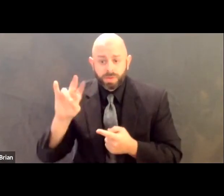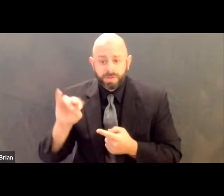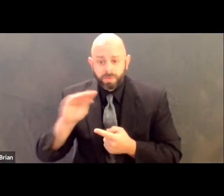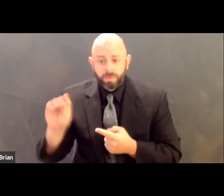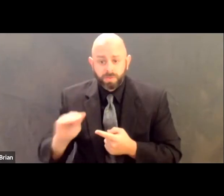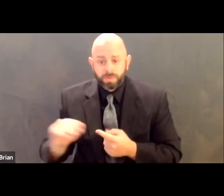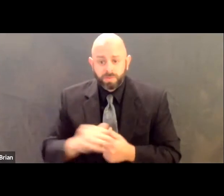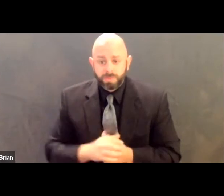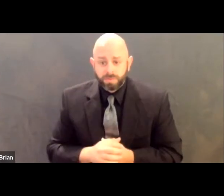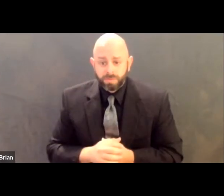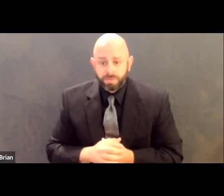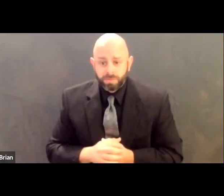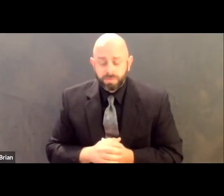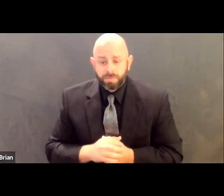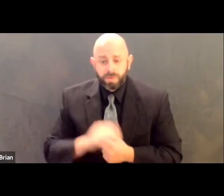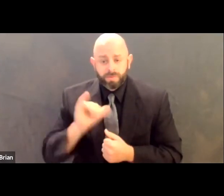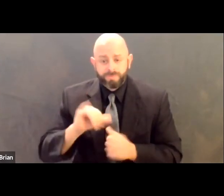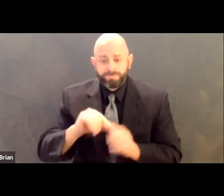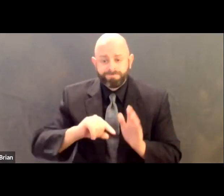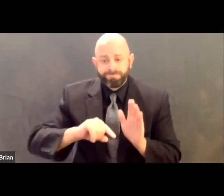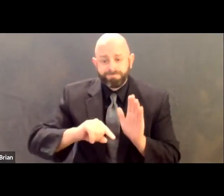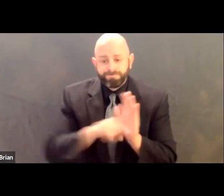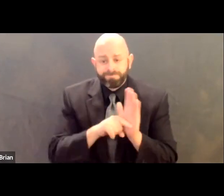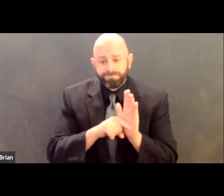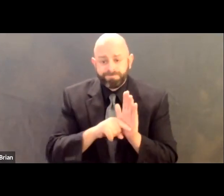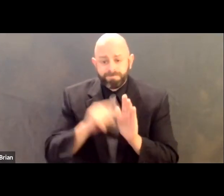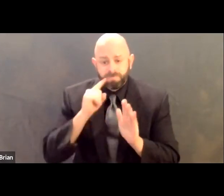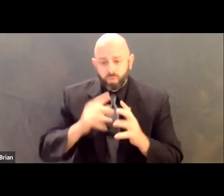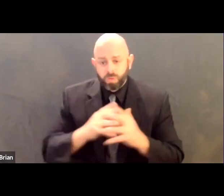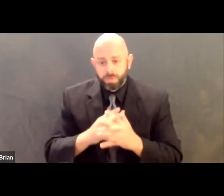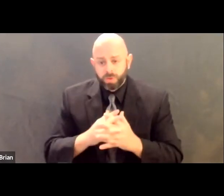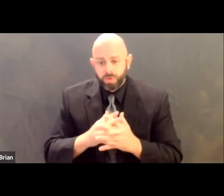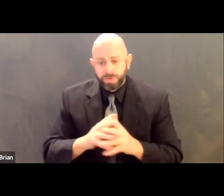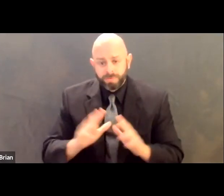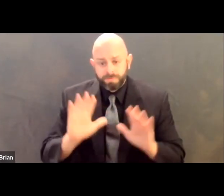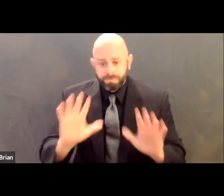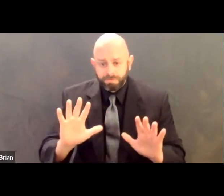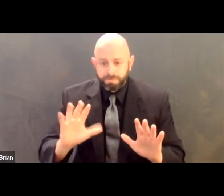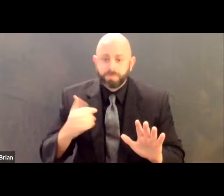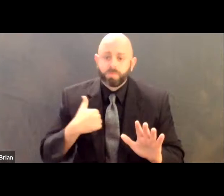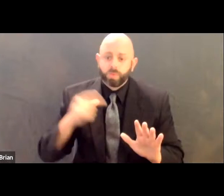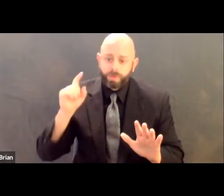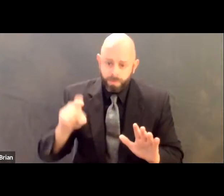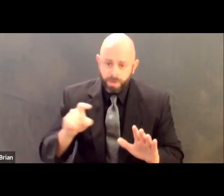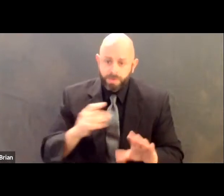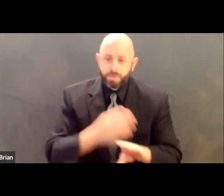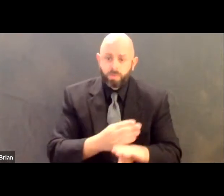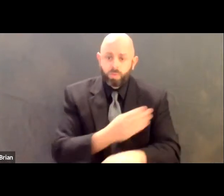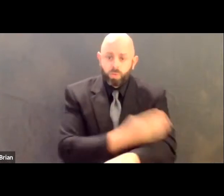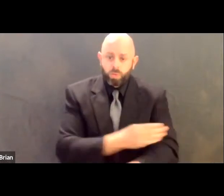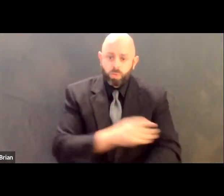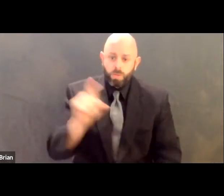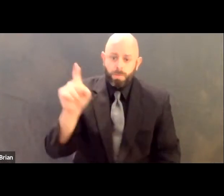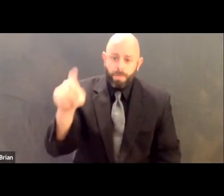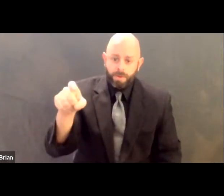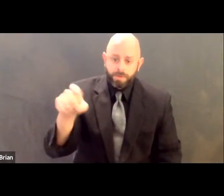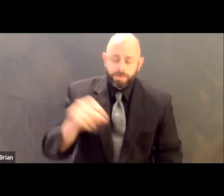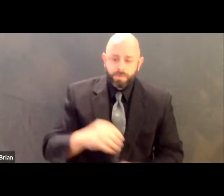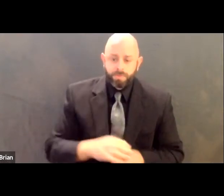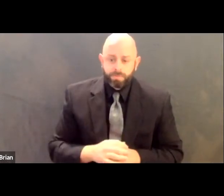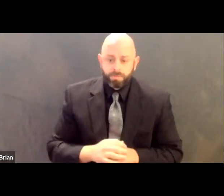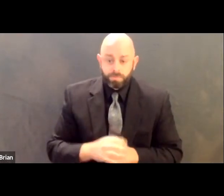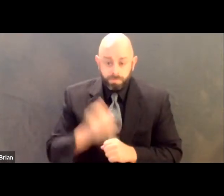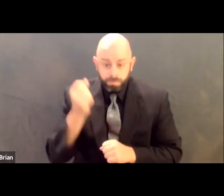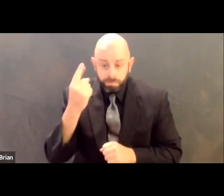national character. So we've got to do better there. Well, since I retired from the US Senate